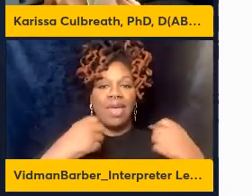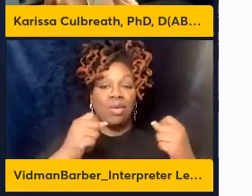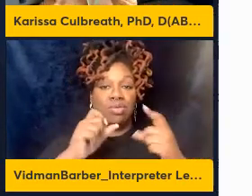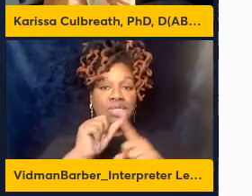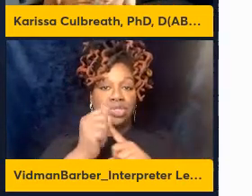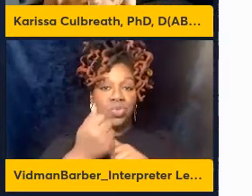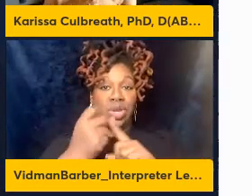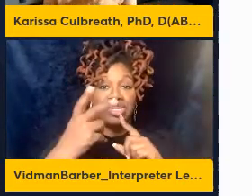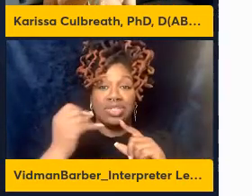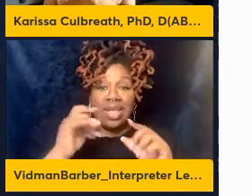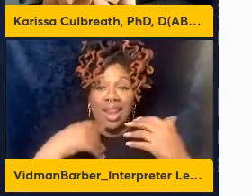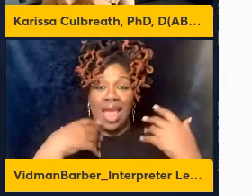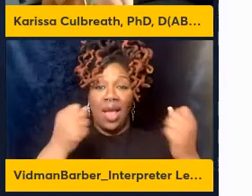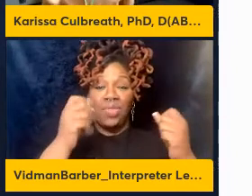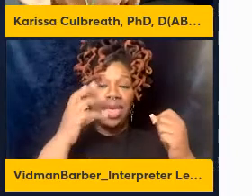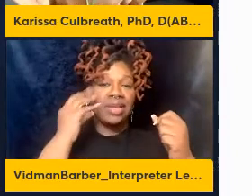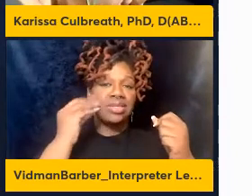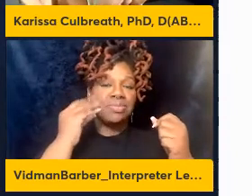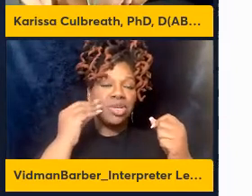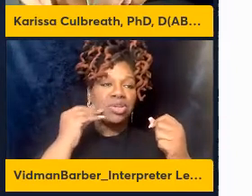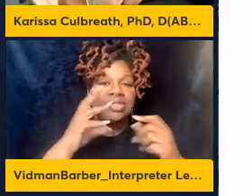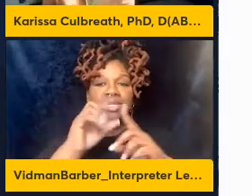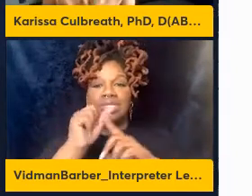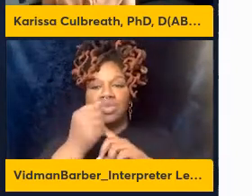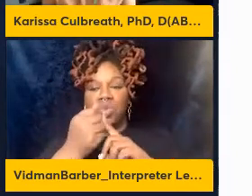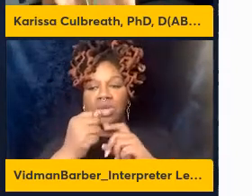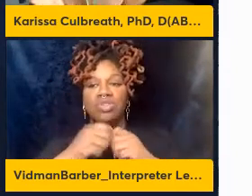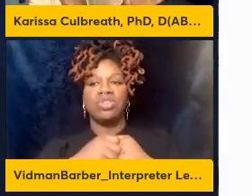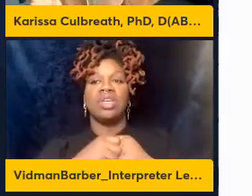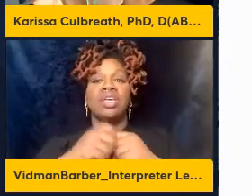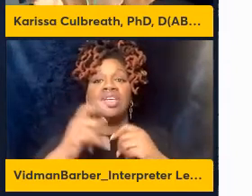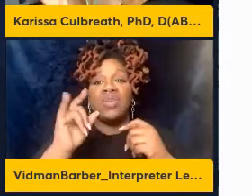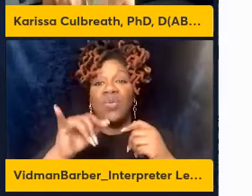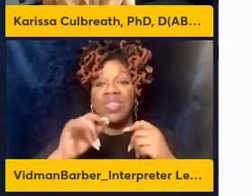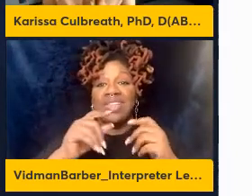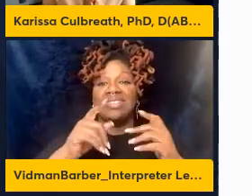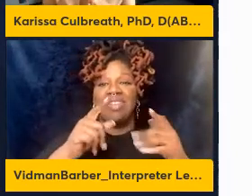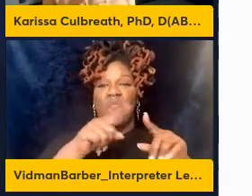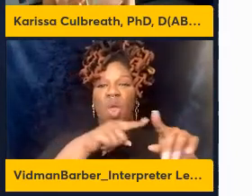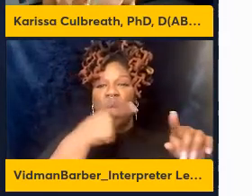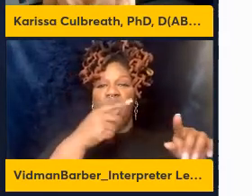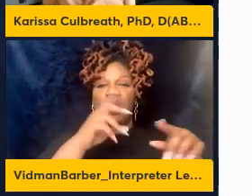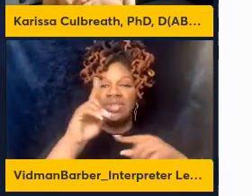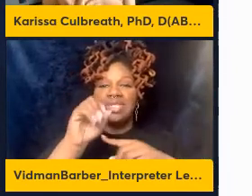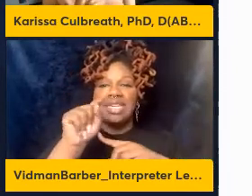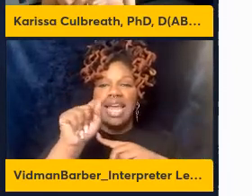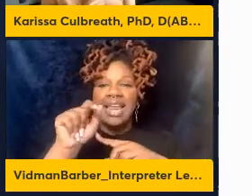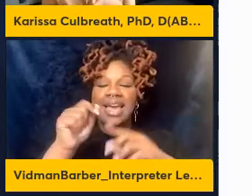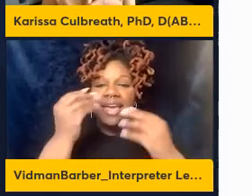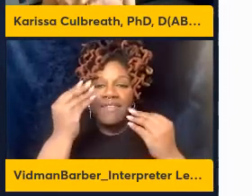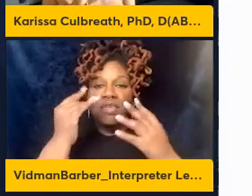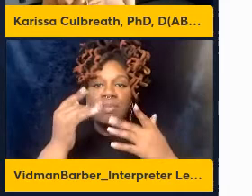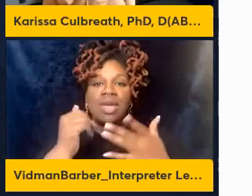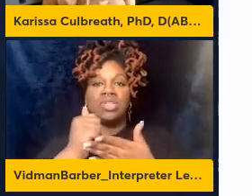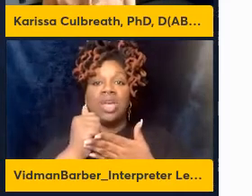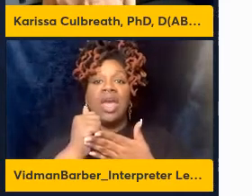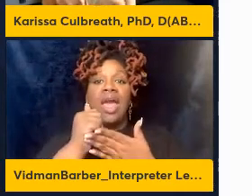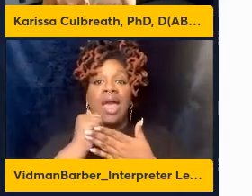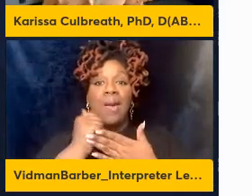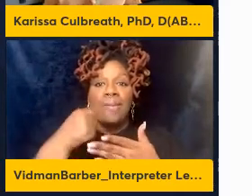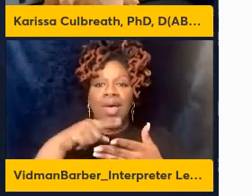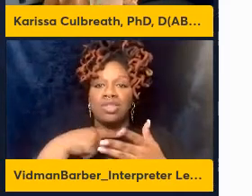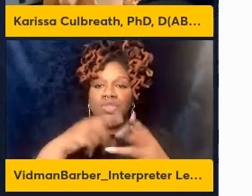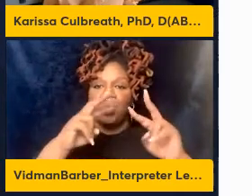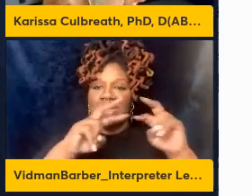health experiences. And so this longitudinal data gives us opportunity to be able to assess where an individual is right now,